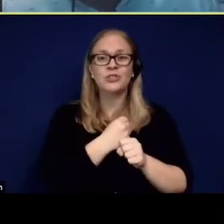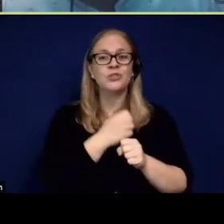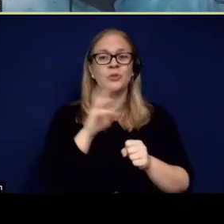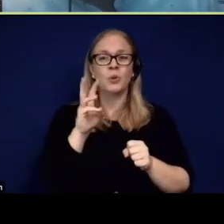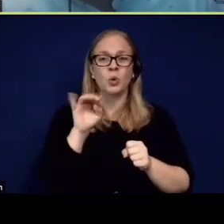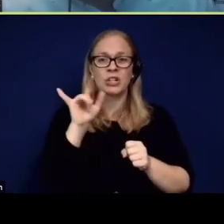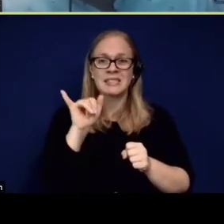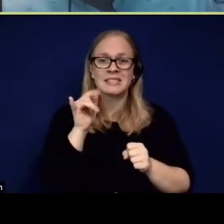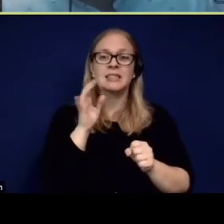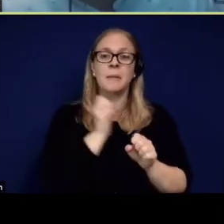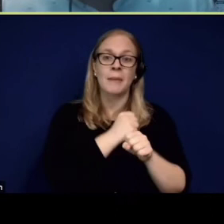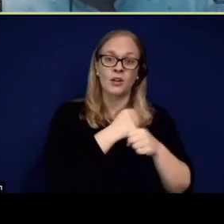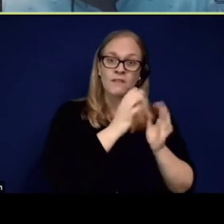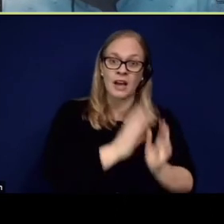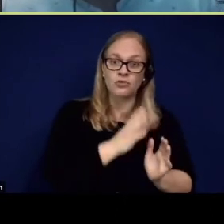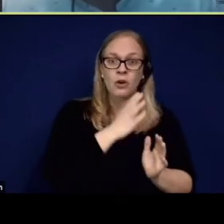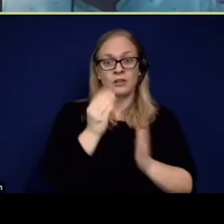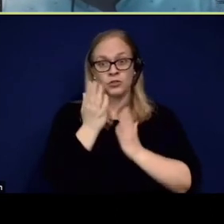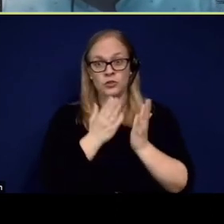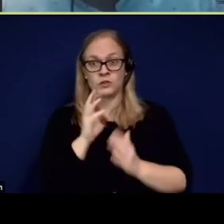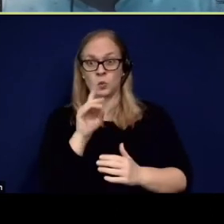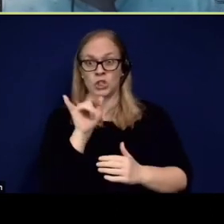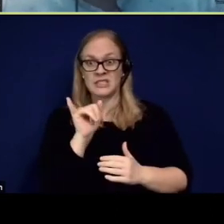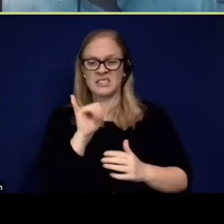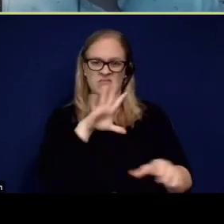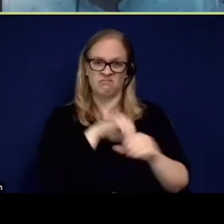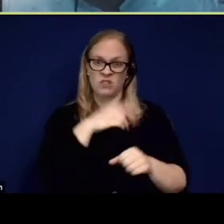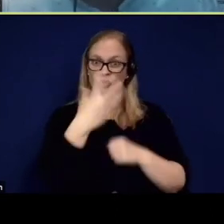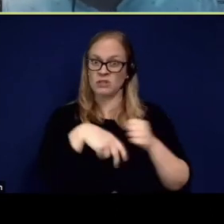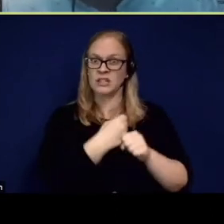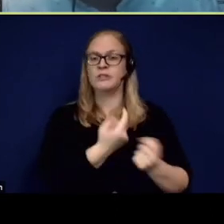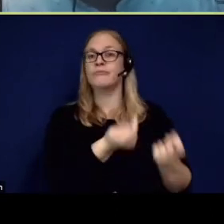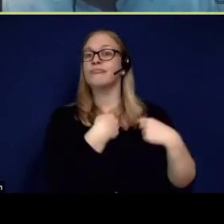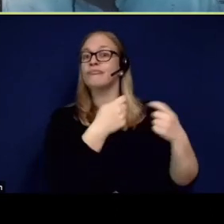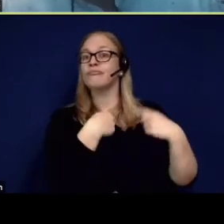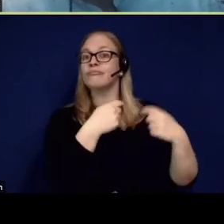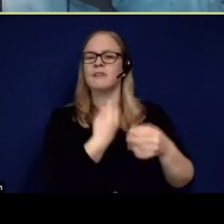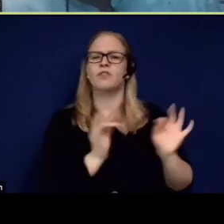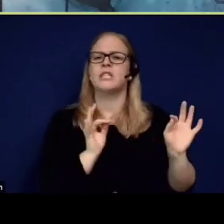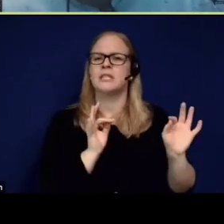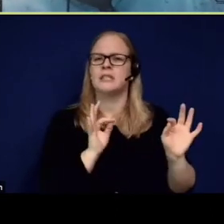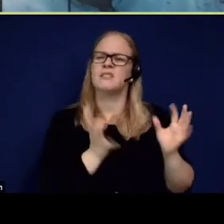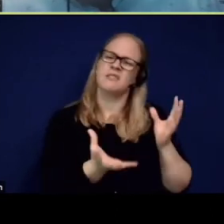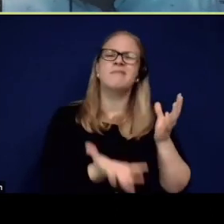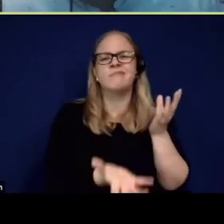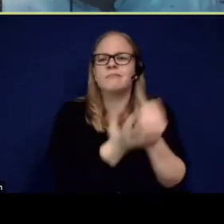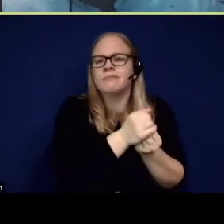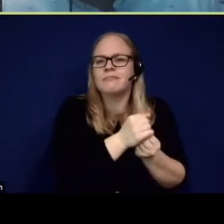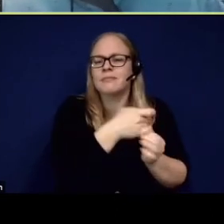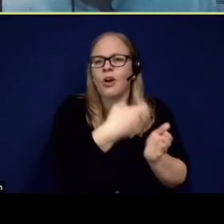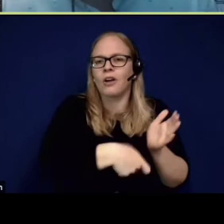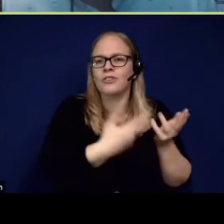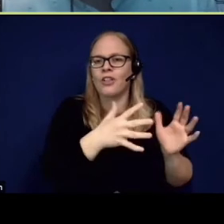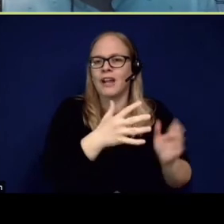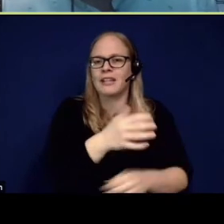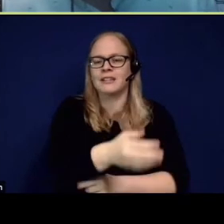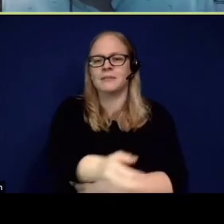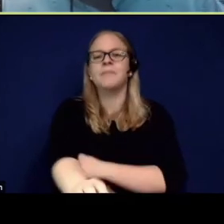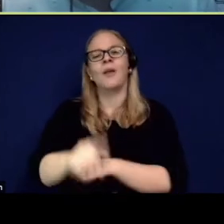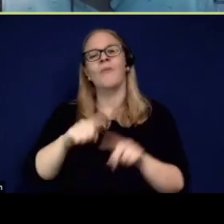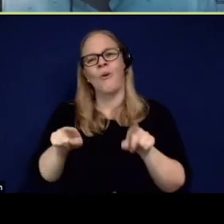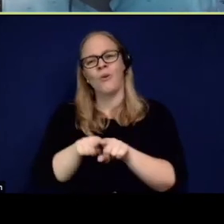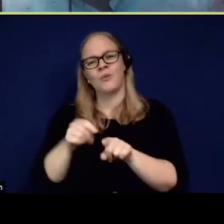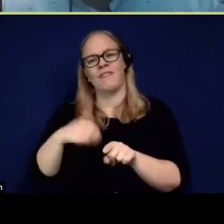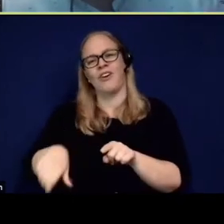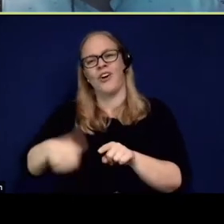years, if you come back to us, any visit you get, you don't have to pay for. So if you buy hearing aid and you need to get visit